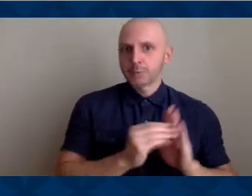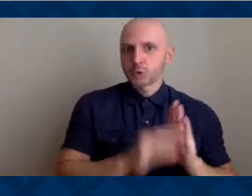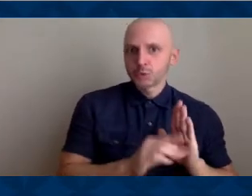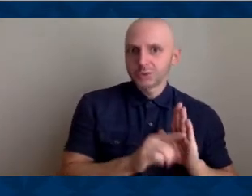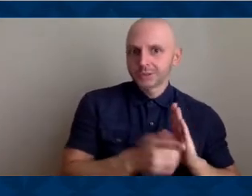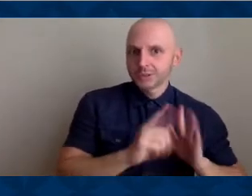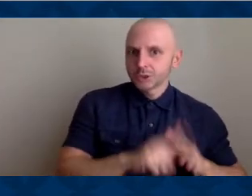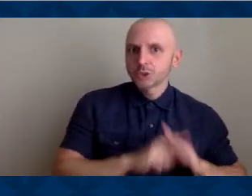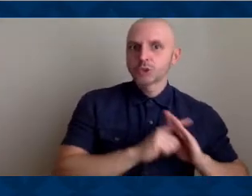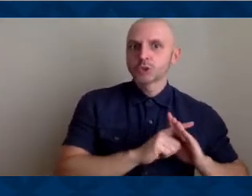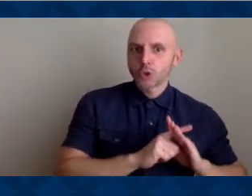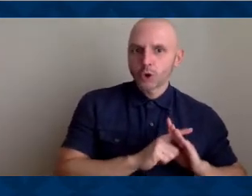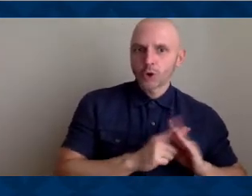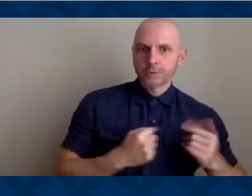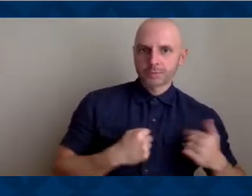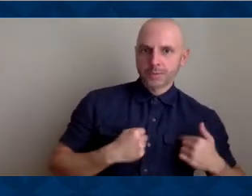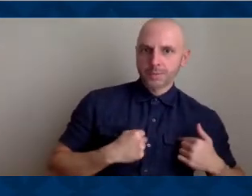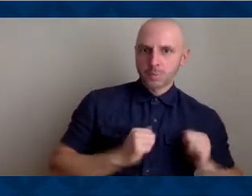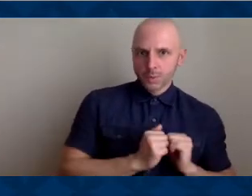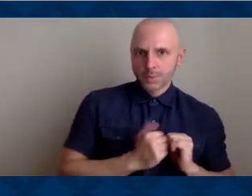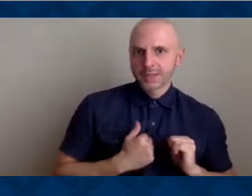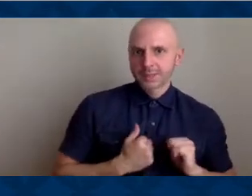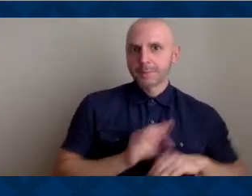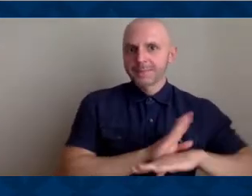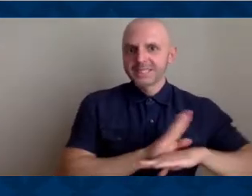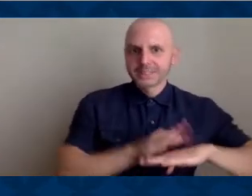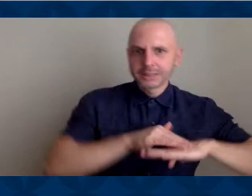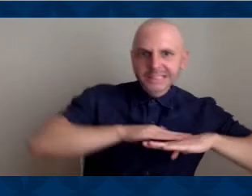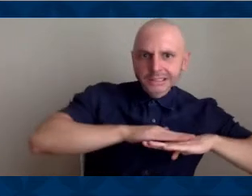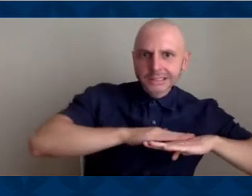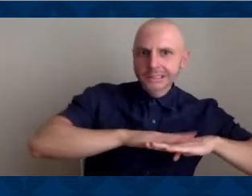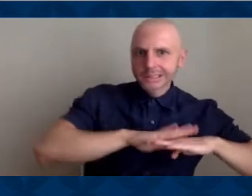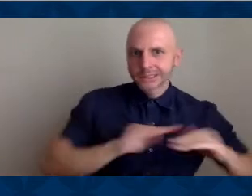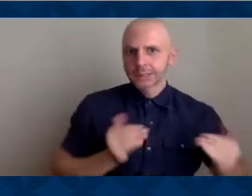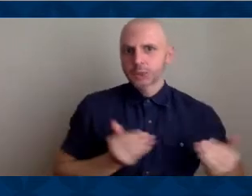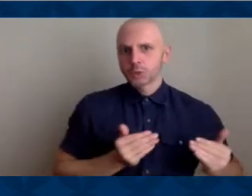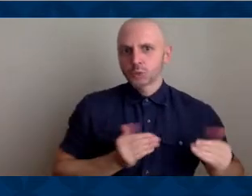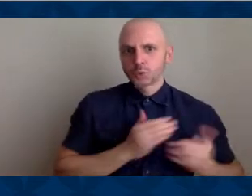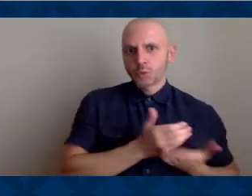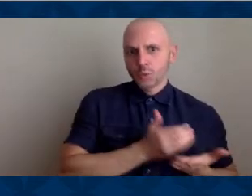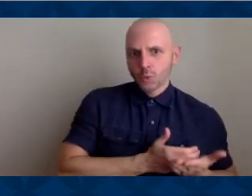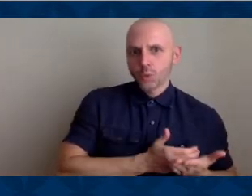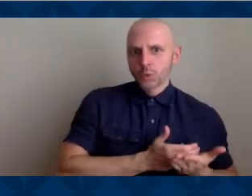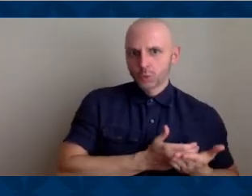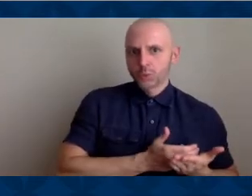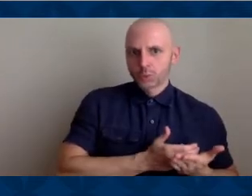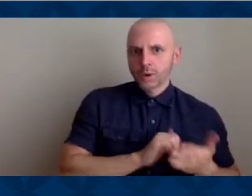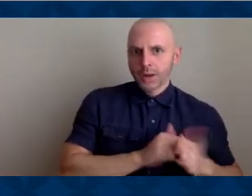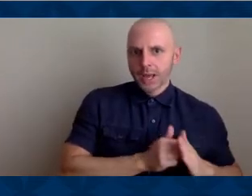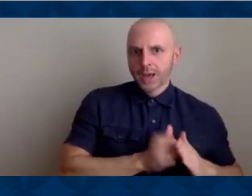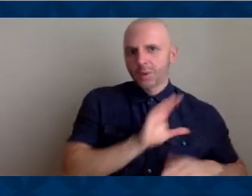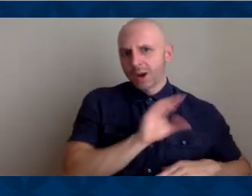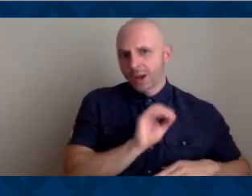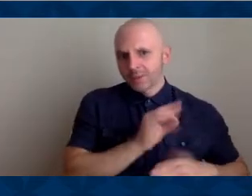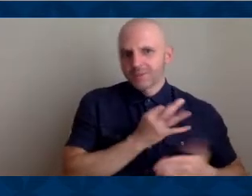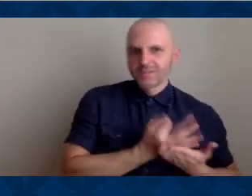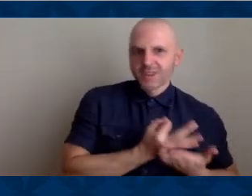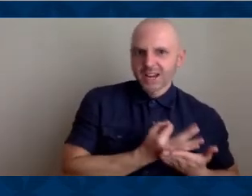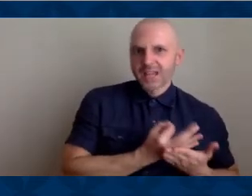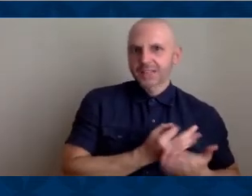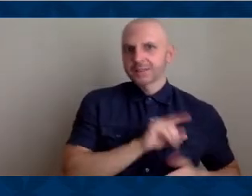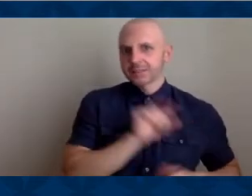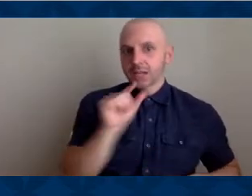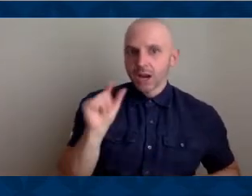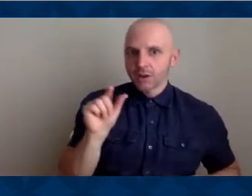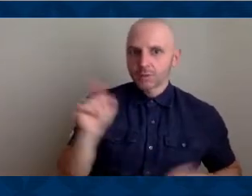Business Associations course I teach or one of the upper year courses that I've taught on structuring business transactions, corporate finance, or corporate governance.